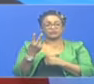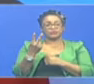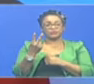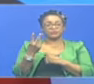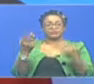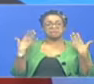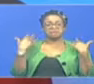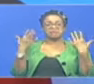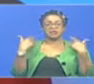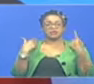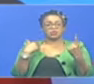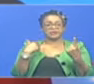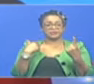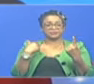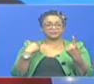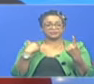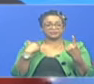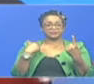1.